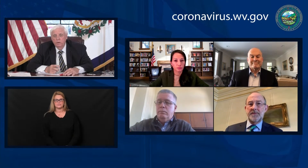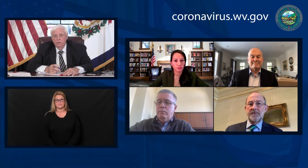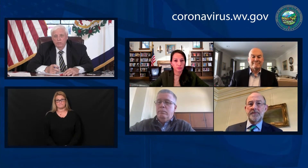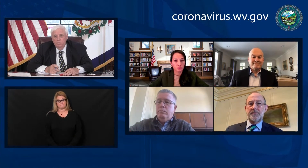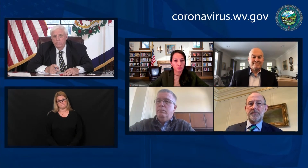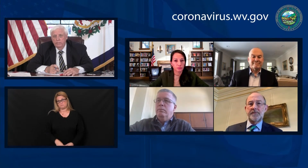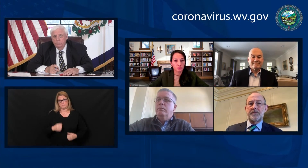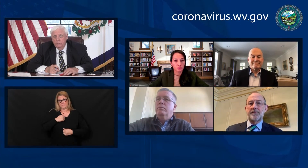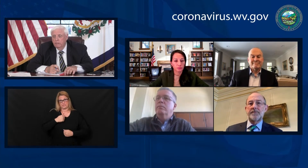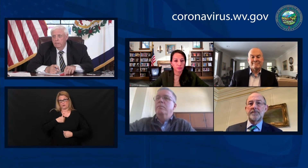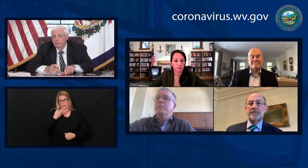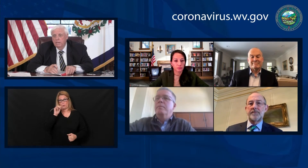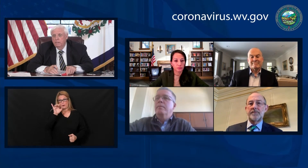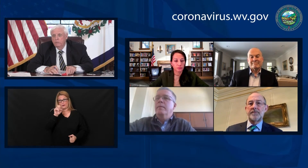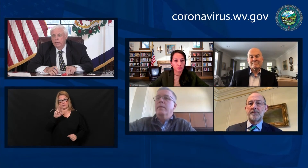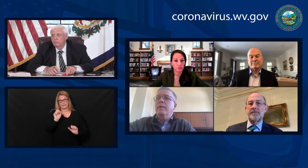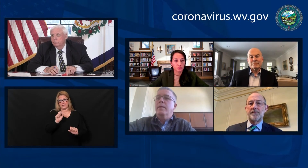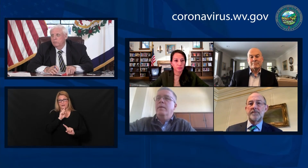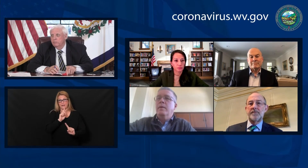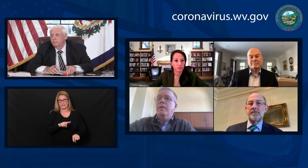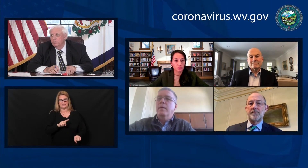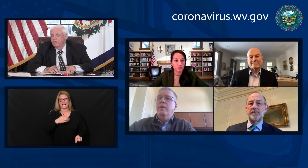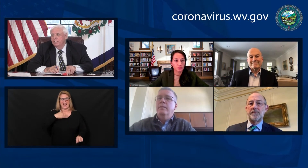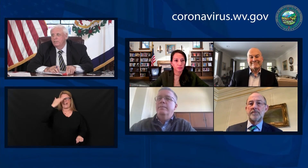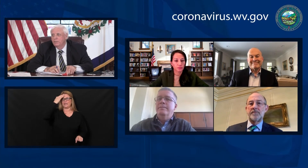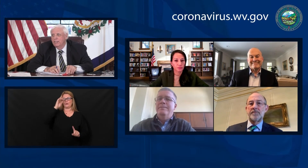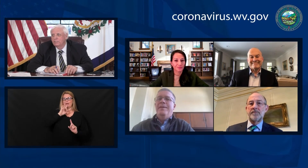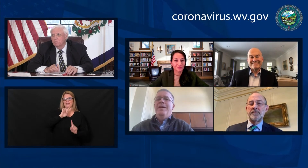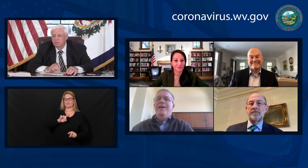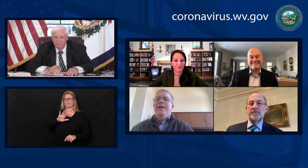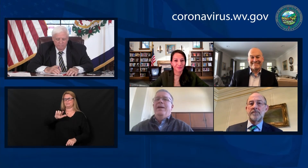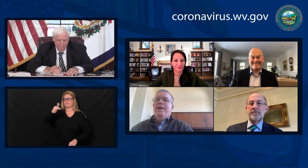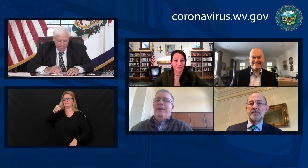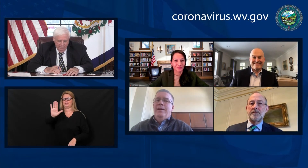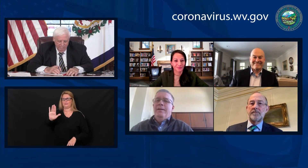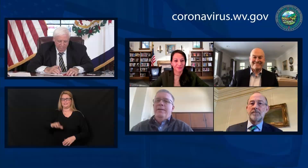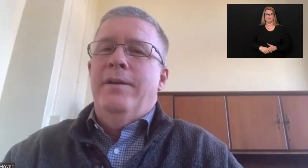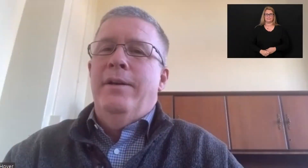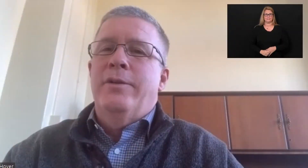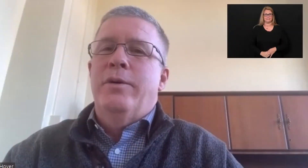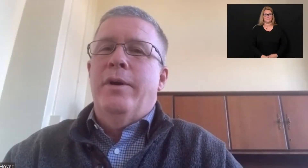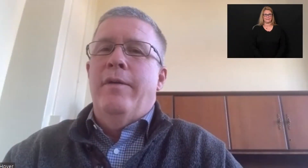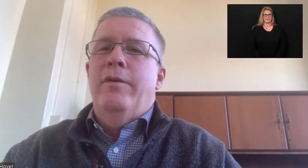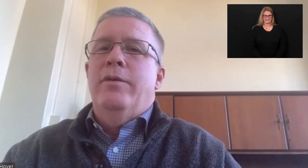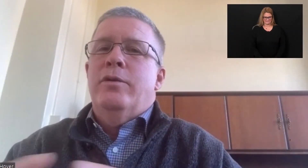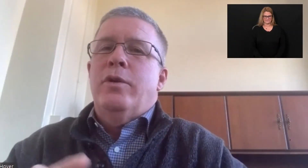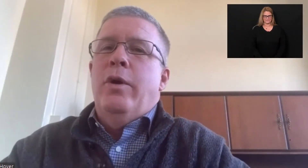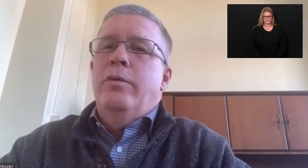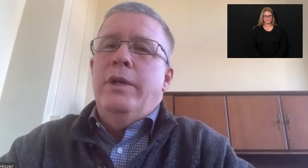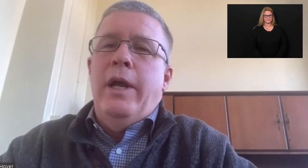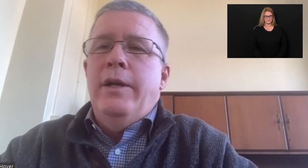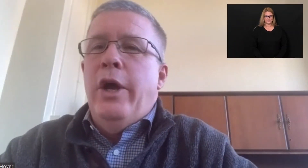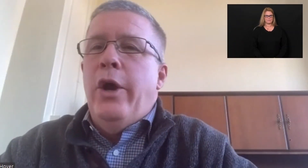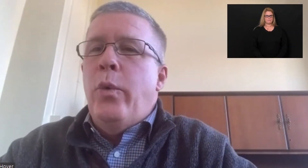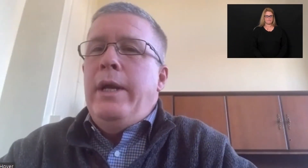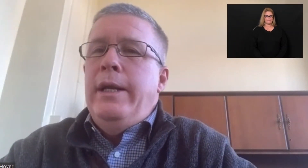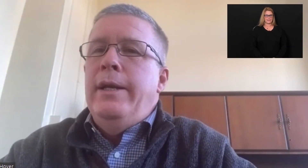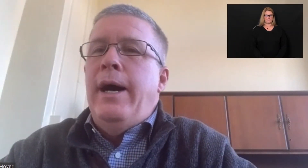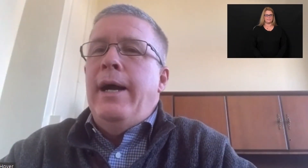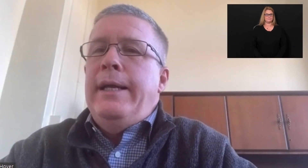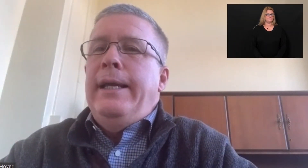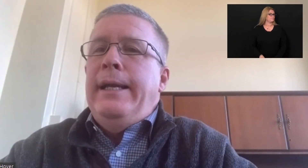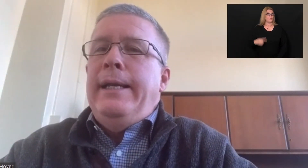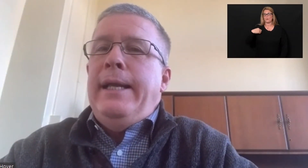General, you're going to have to answer that. I know the answer, but you can answer it better. Yes, sir, Governor. So, Junaid, no, we